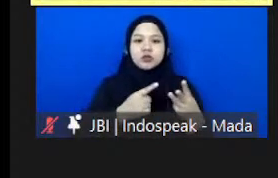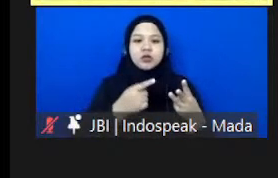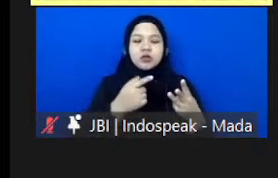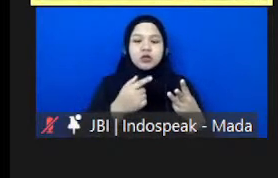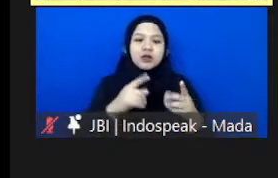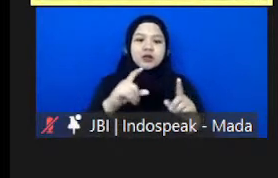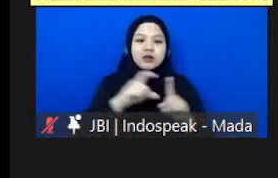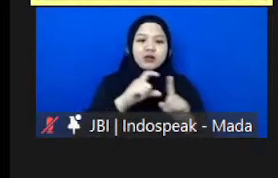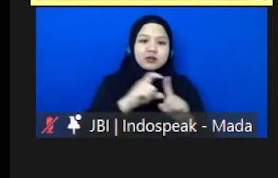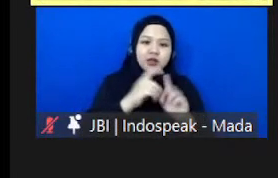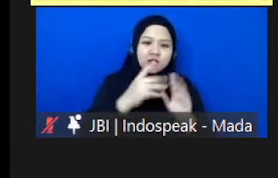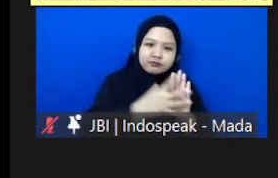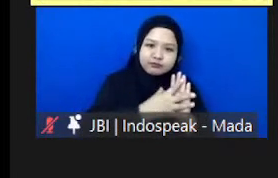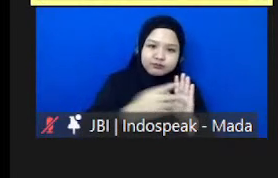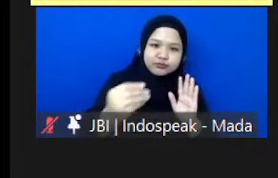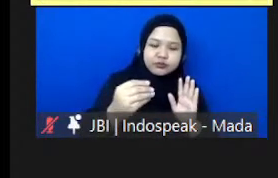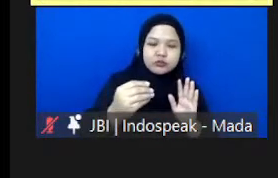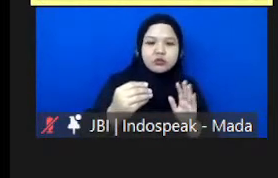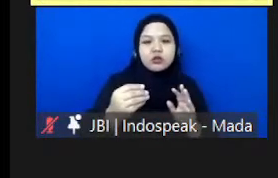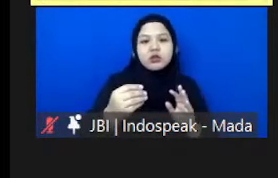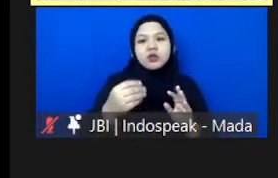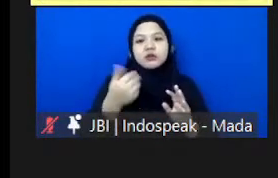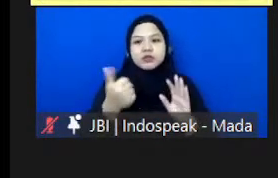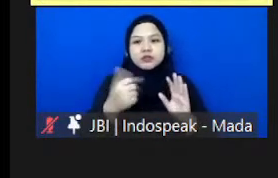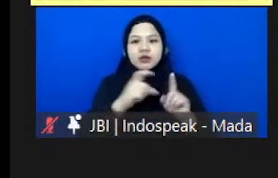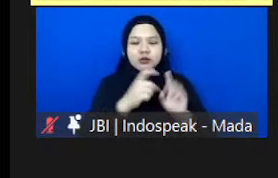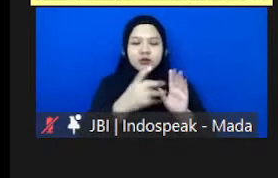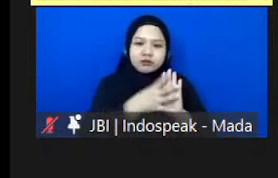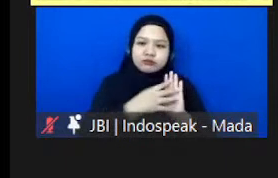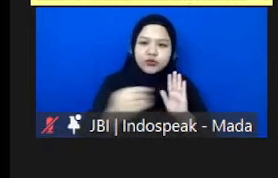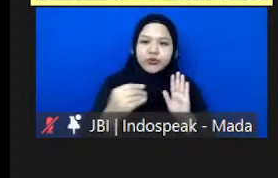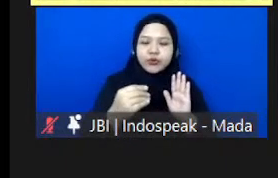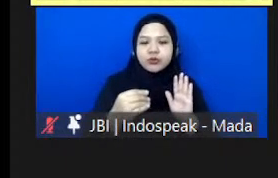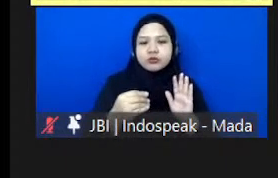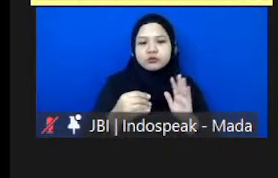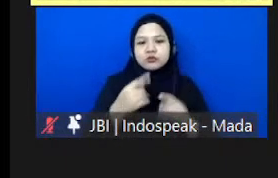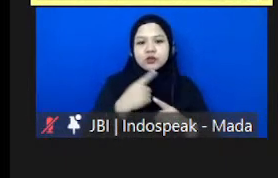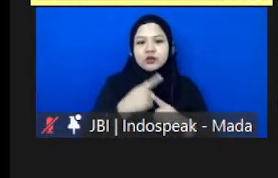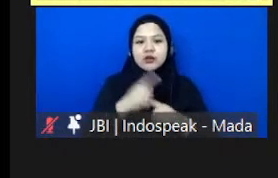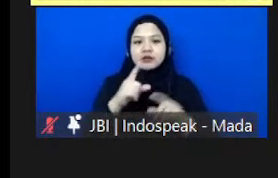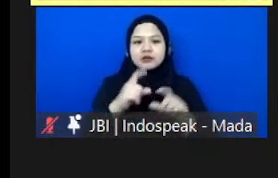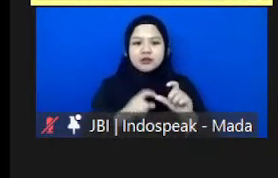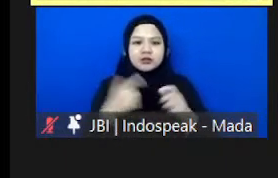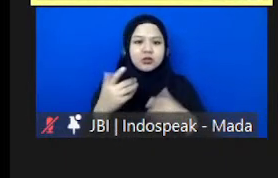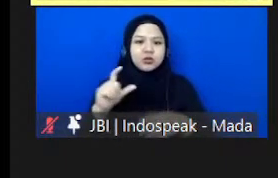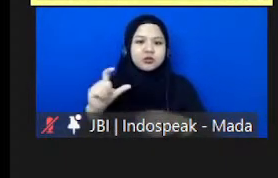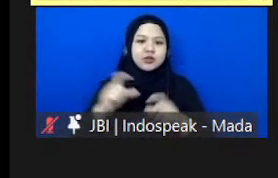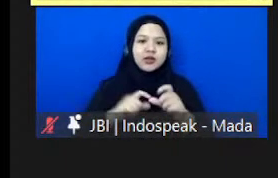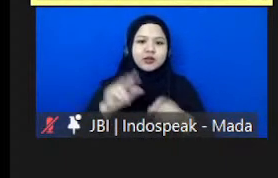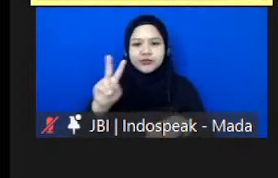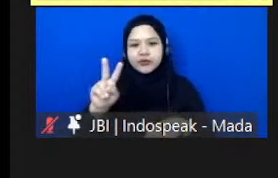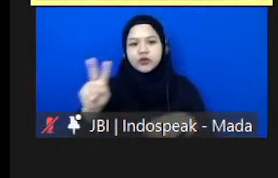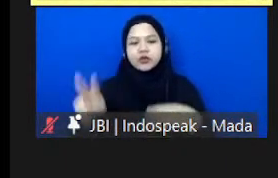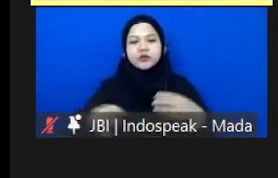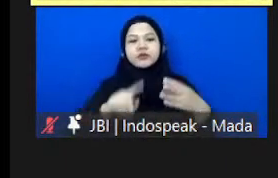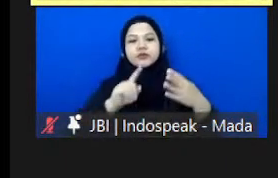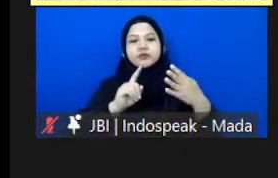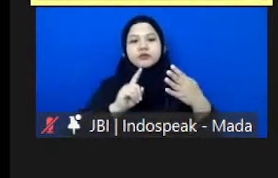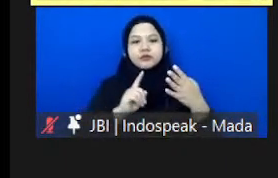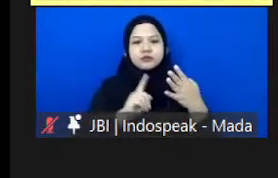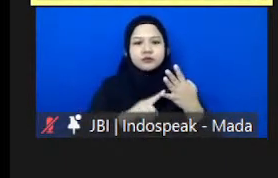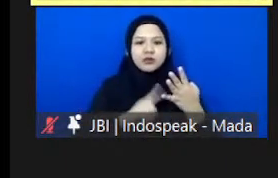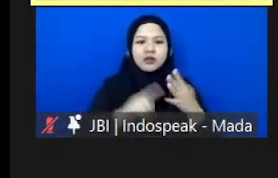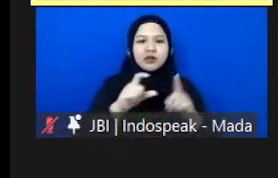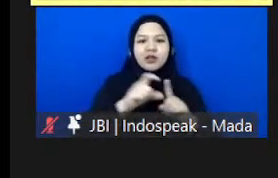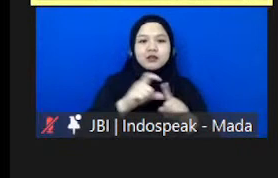website to provide us to extract the data, whether in the Excel or TSV format, historical data,